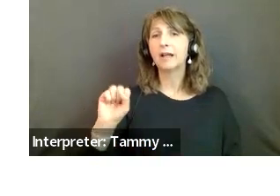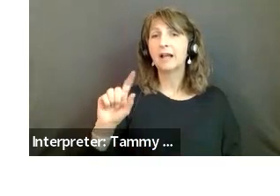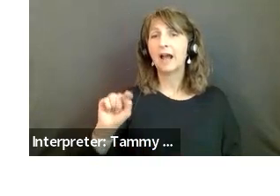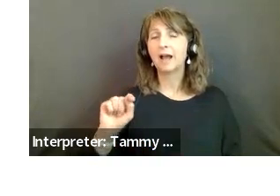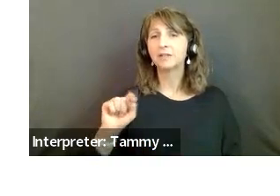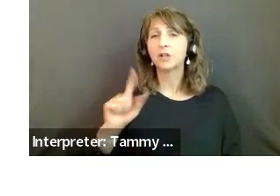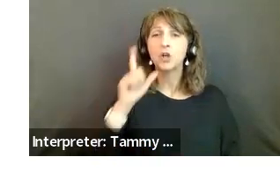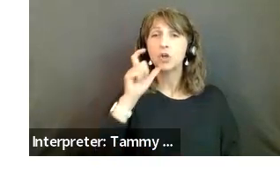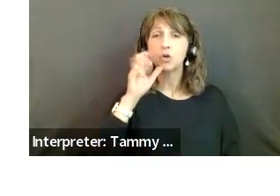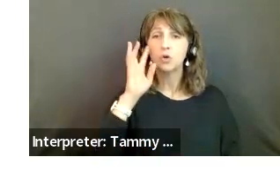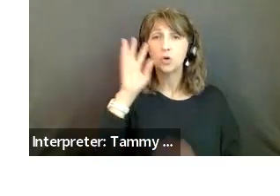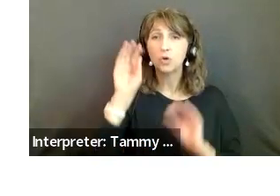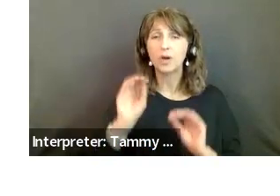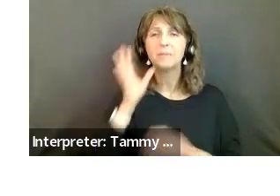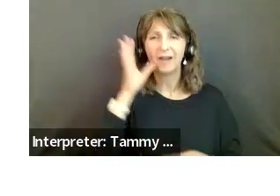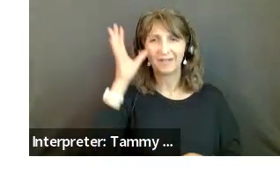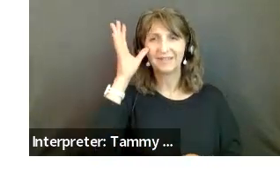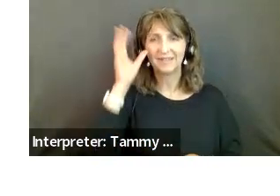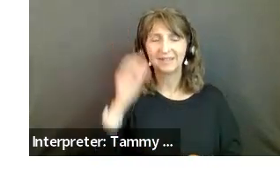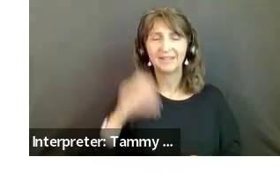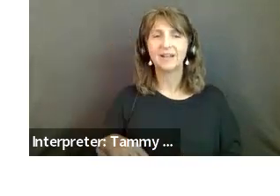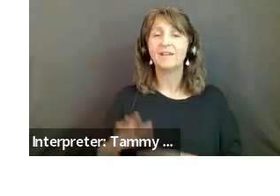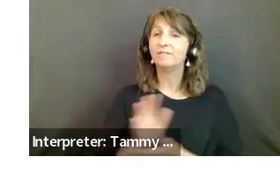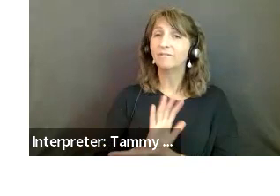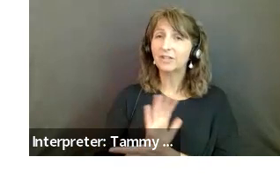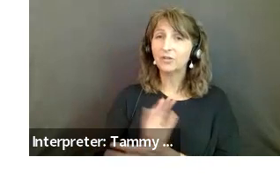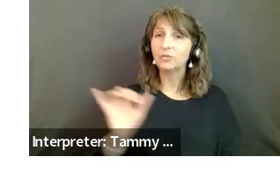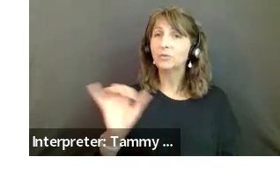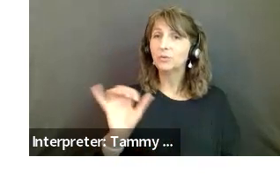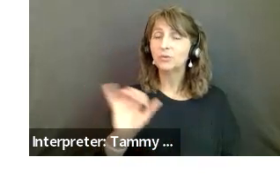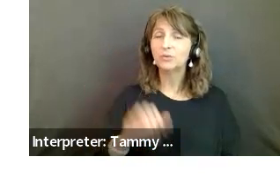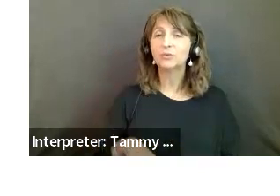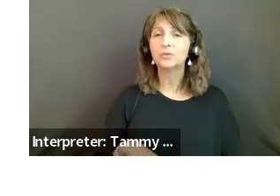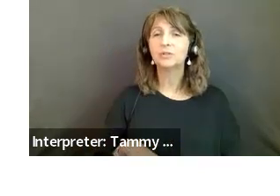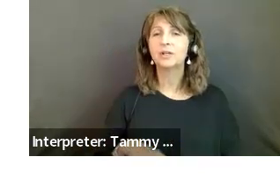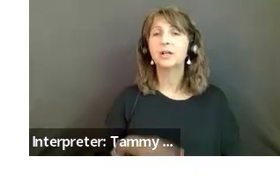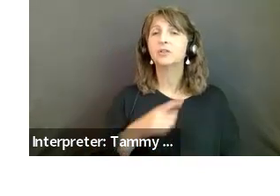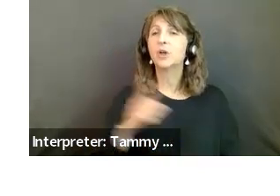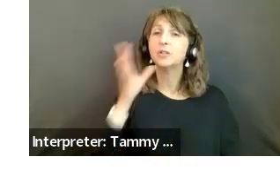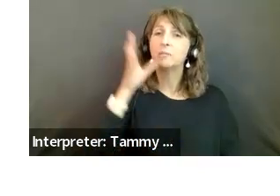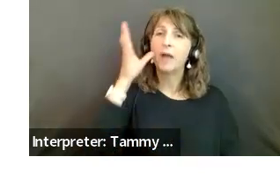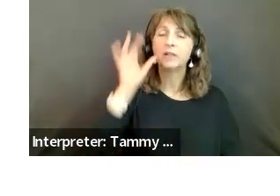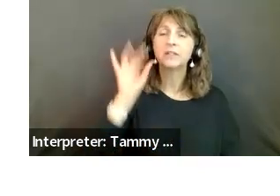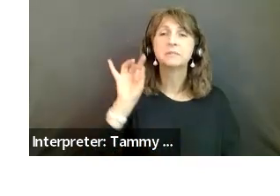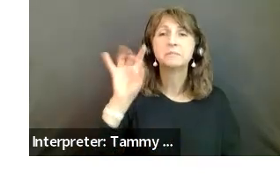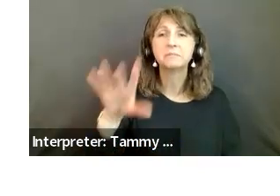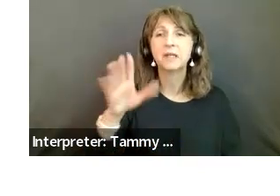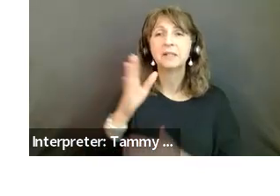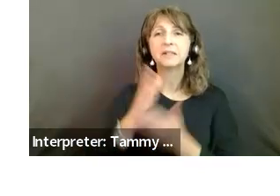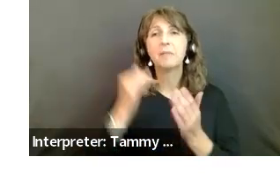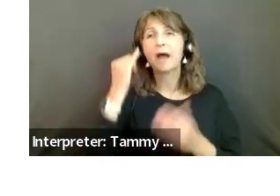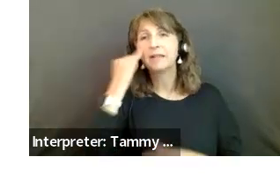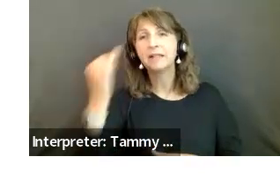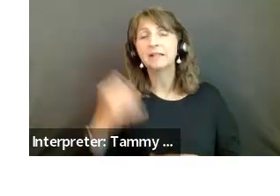family interviews on video that give you the perspective of parents, and they have tips and also just sort of emotional support. We want